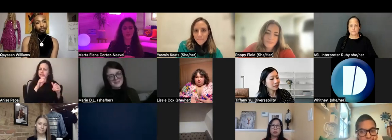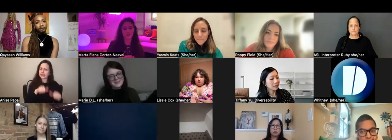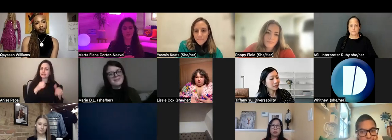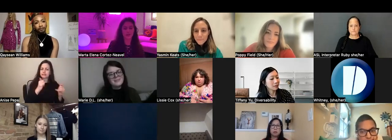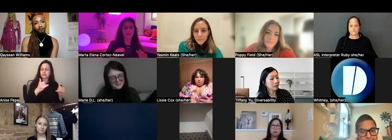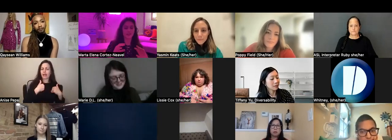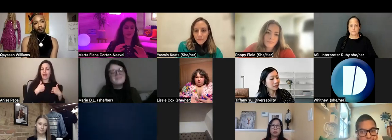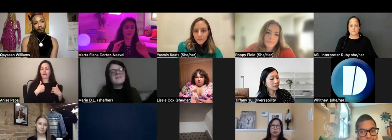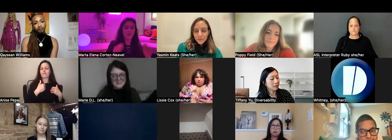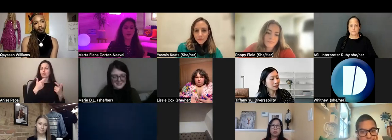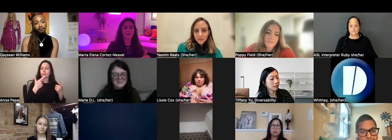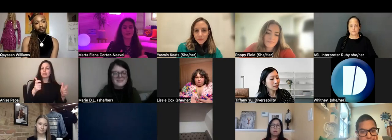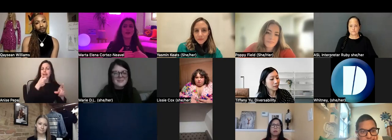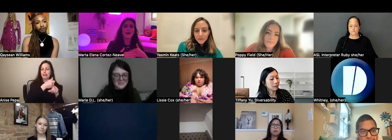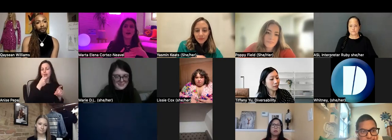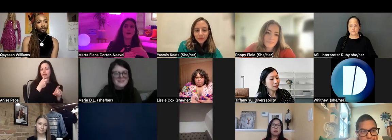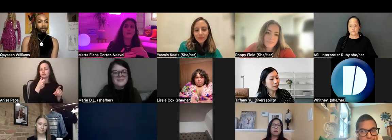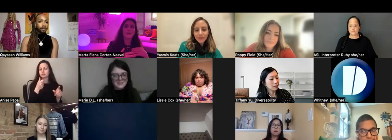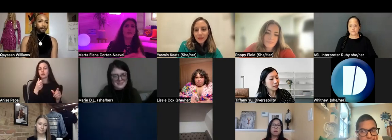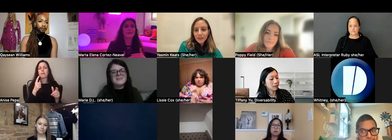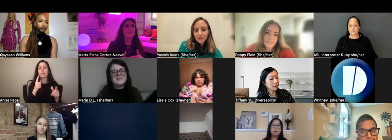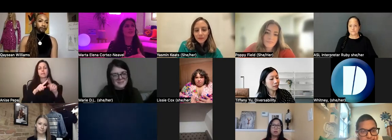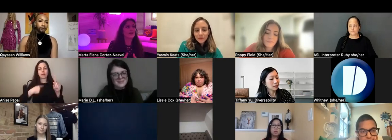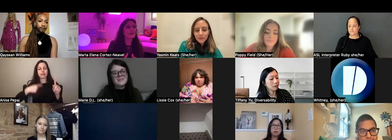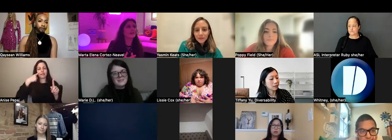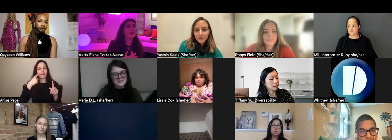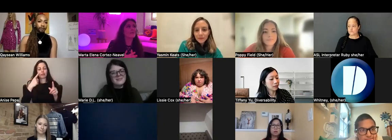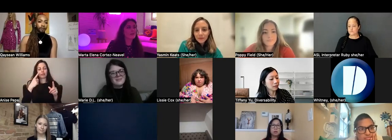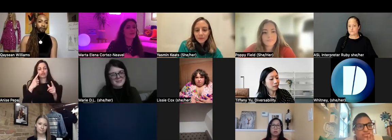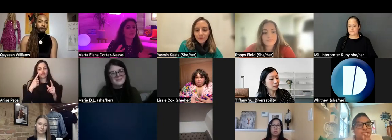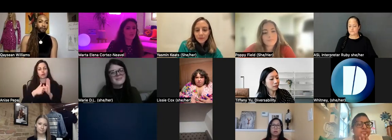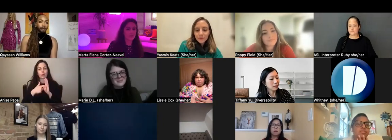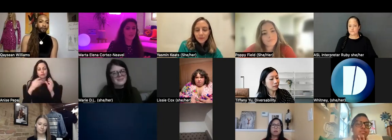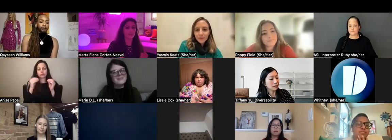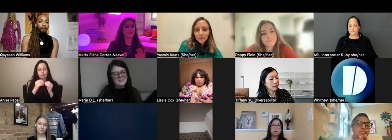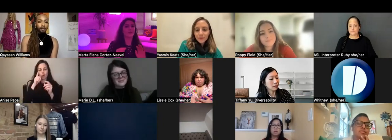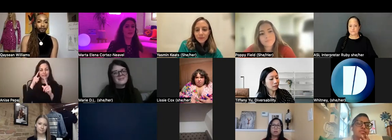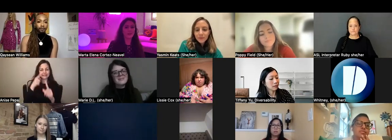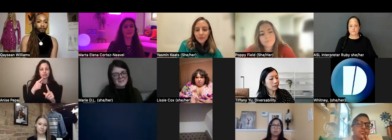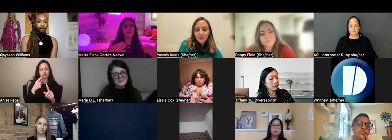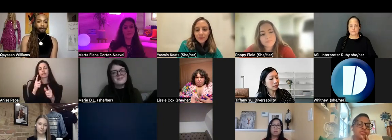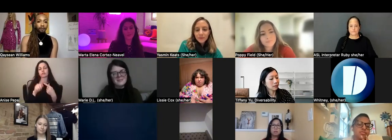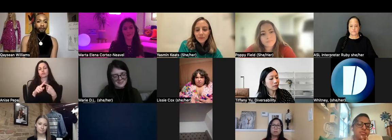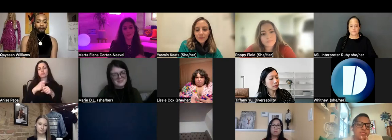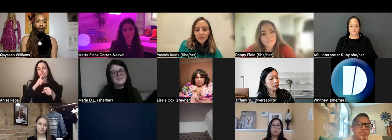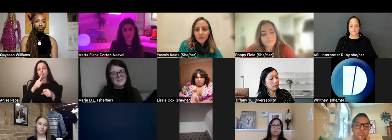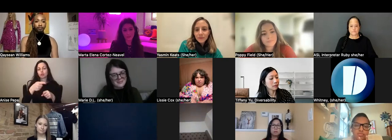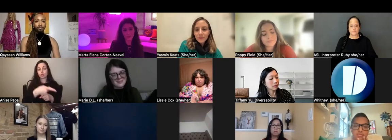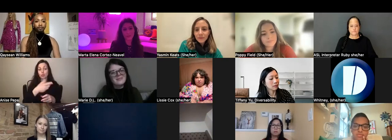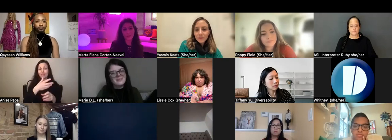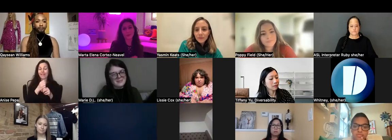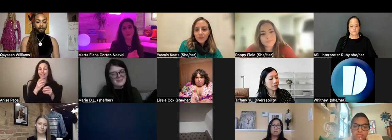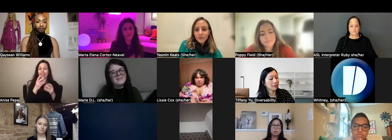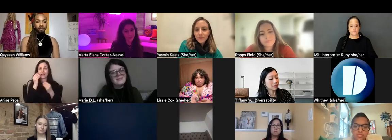think that's true. I just think it requires more intentionality about making sure that you are getting the information you need